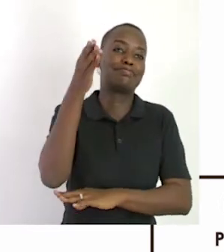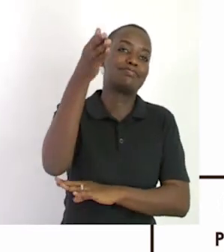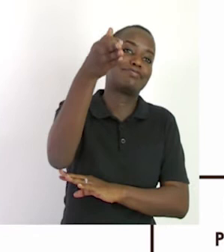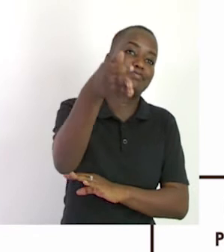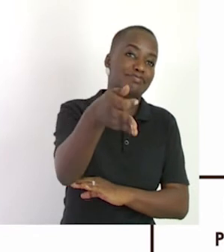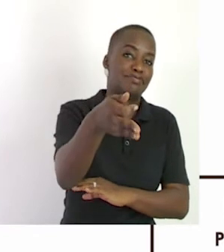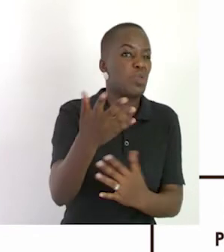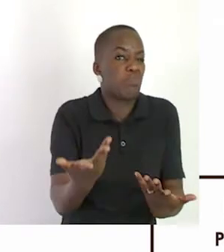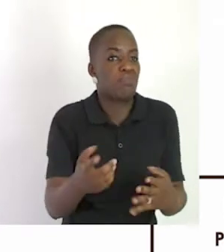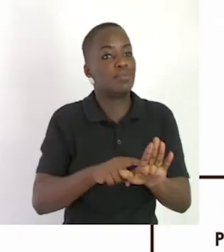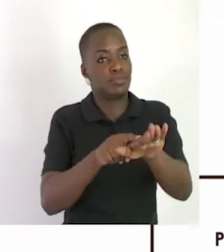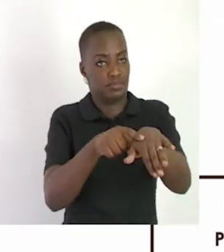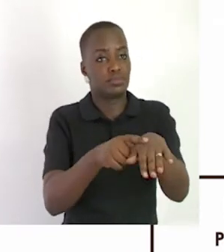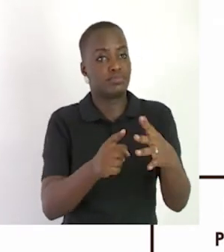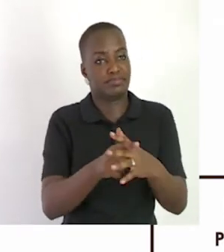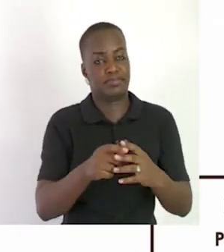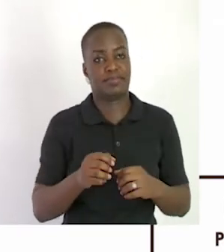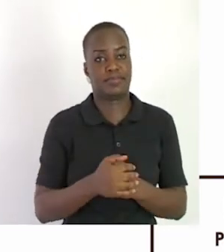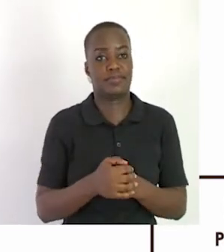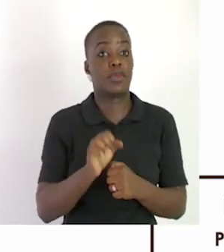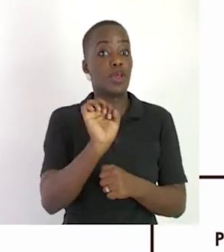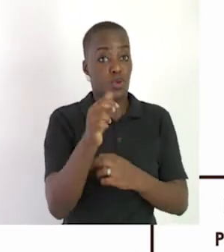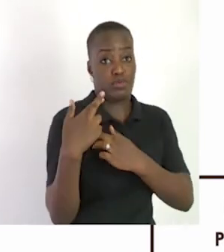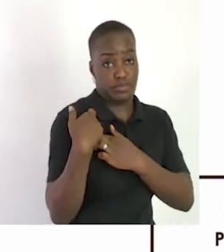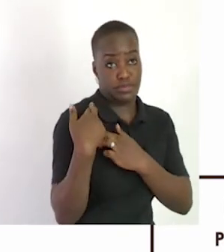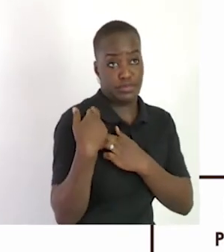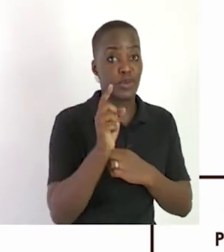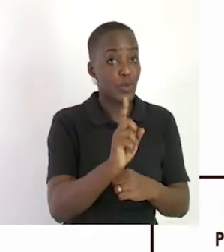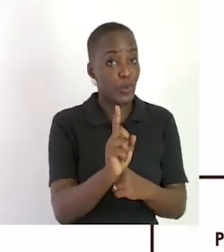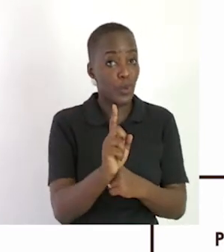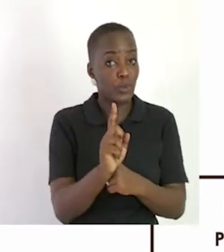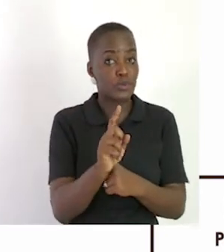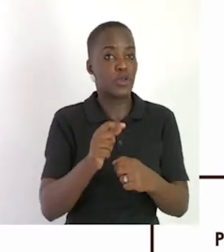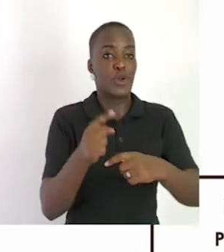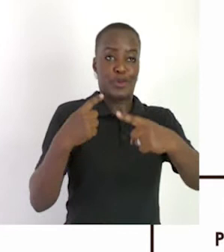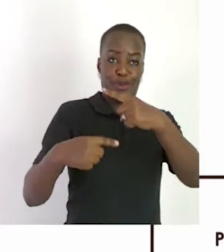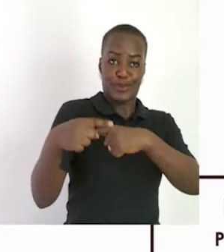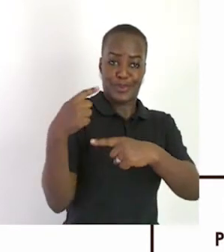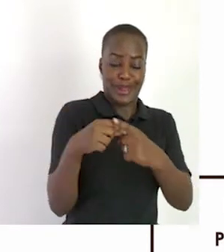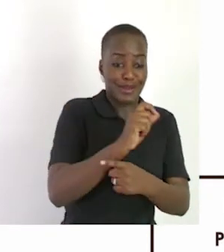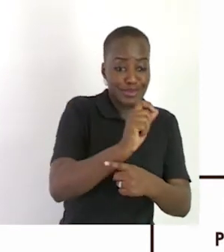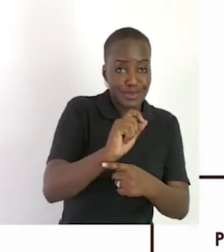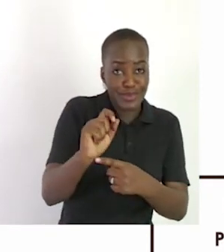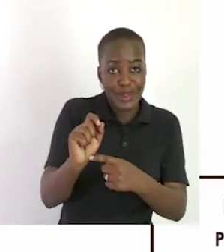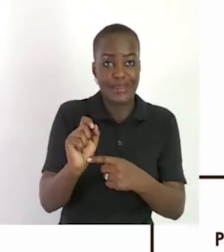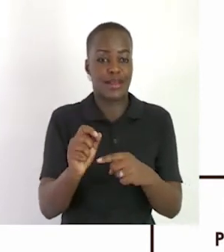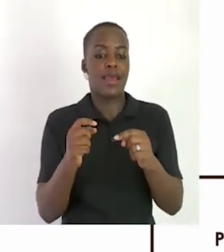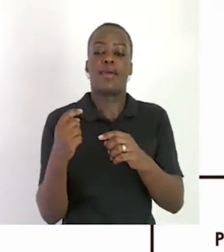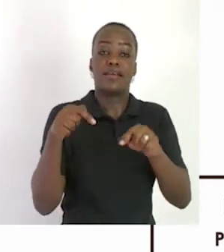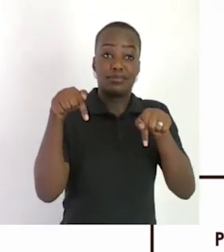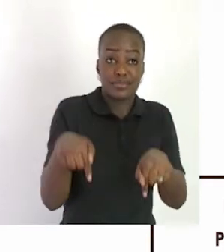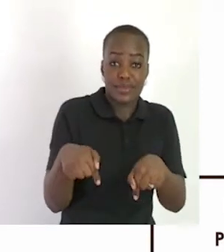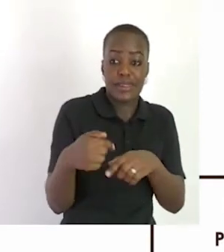happen tomorrow. Your job is going to be to rewrite the sentences in present, past,